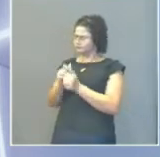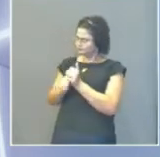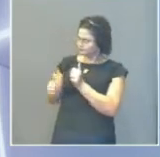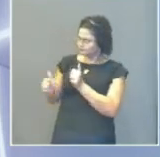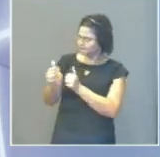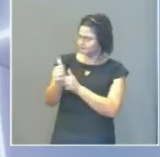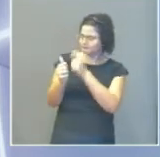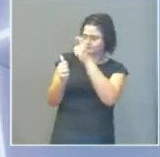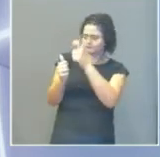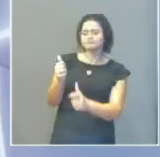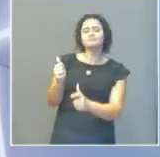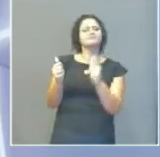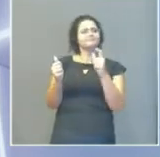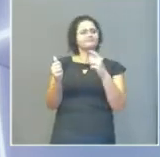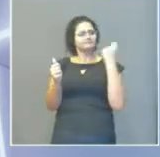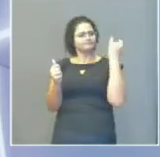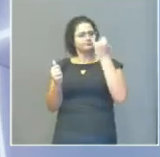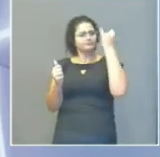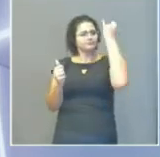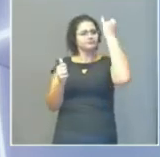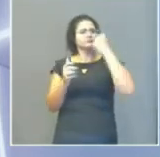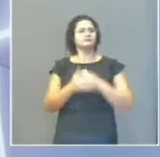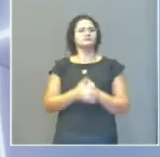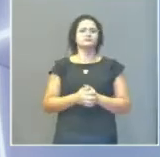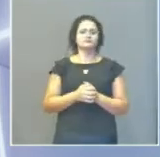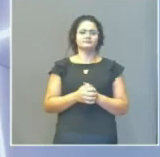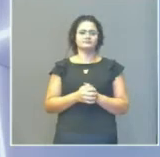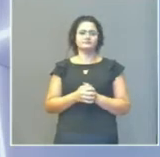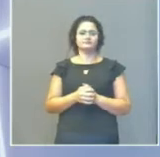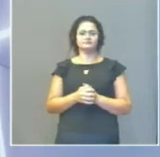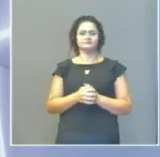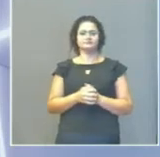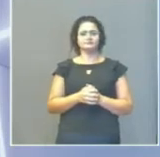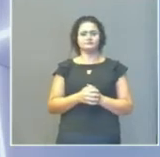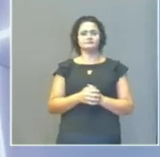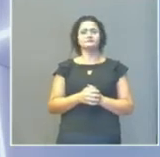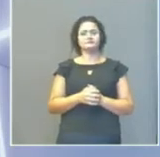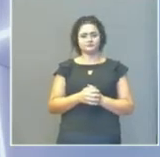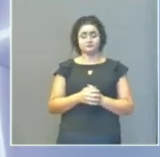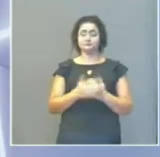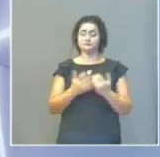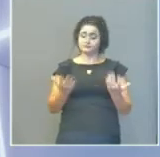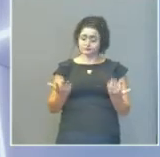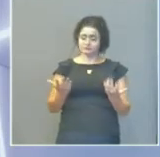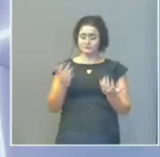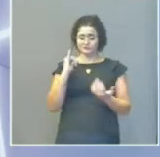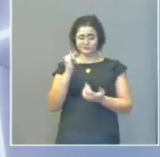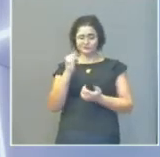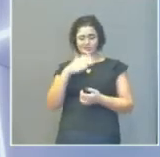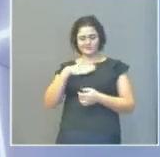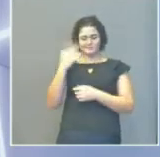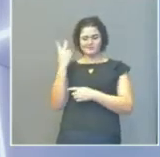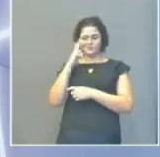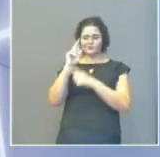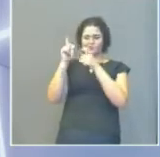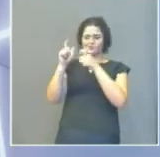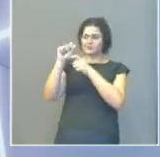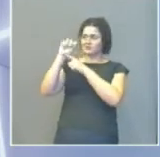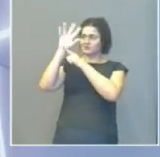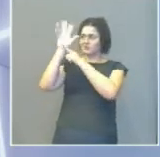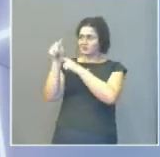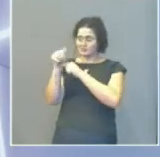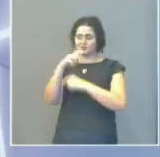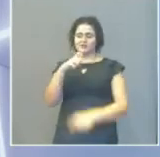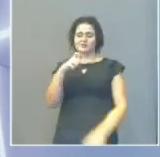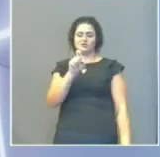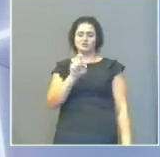you know, the story is told where I come from, that the trickster Eshu, who is known across the